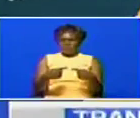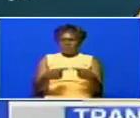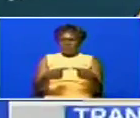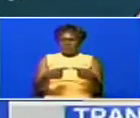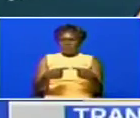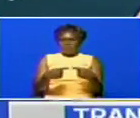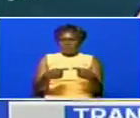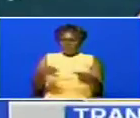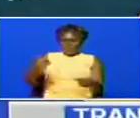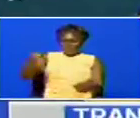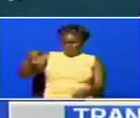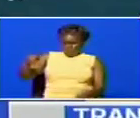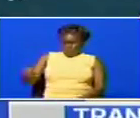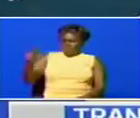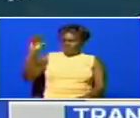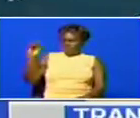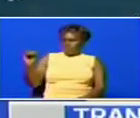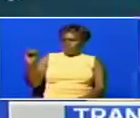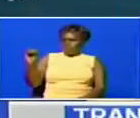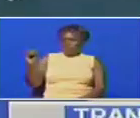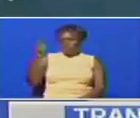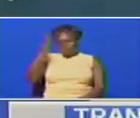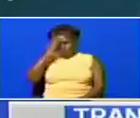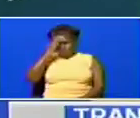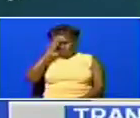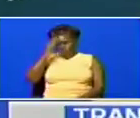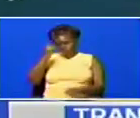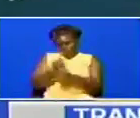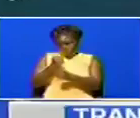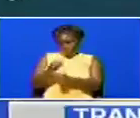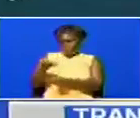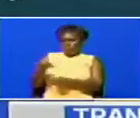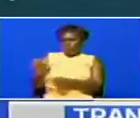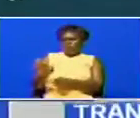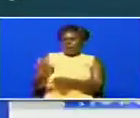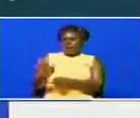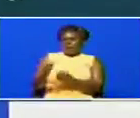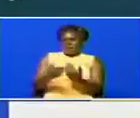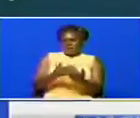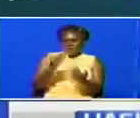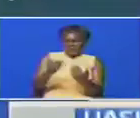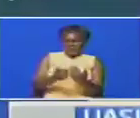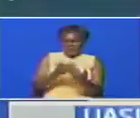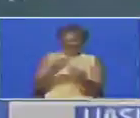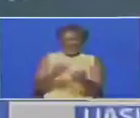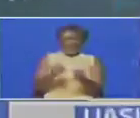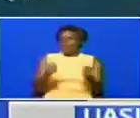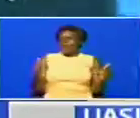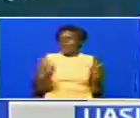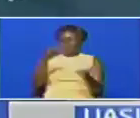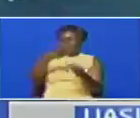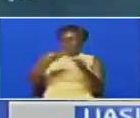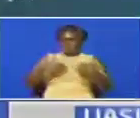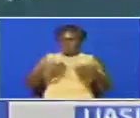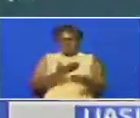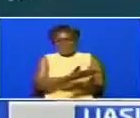officers, I saw, knew what they have to do and treated voters with civility.